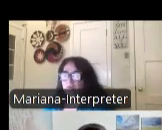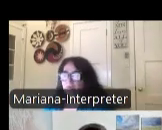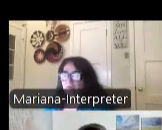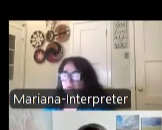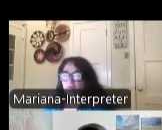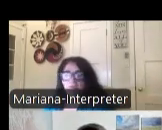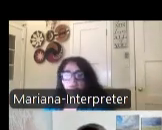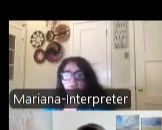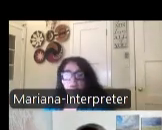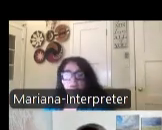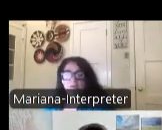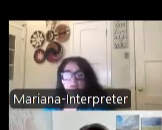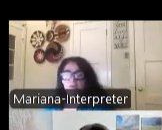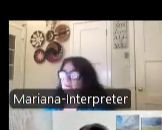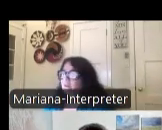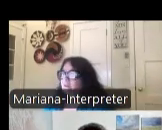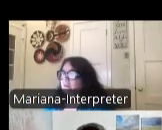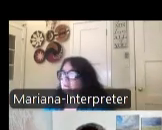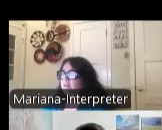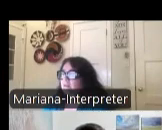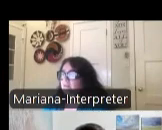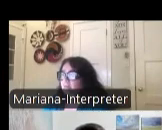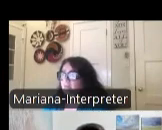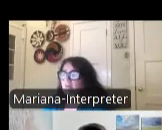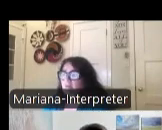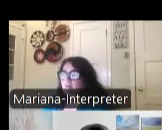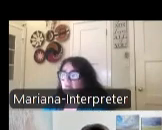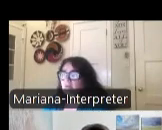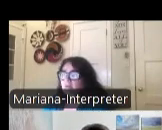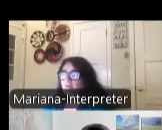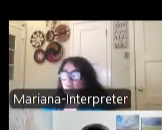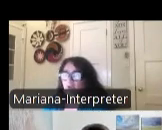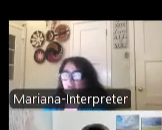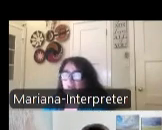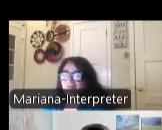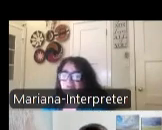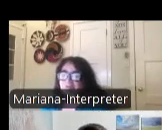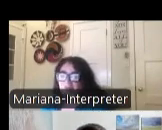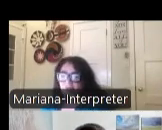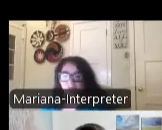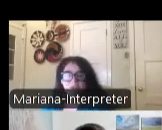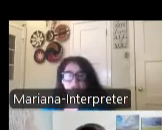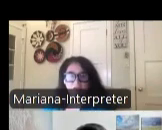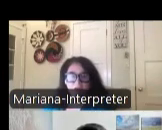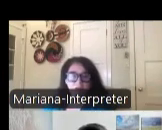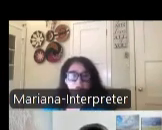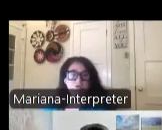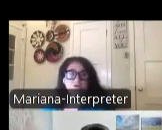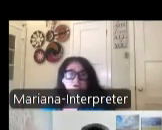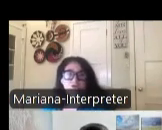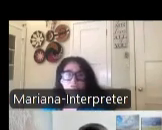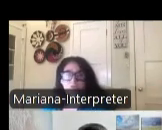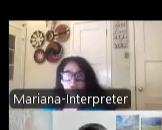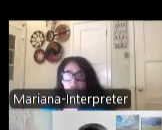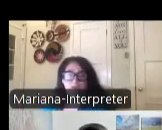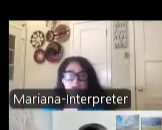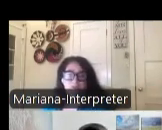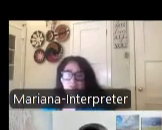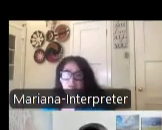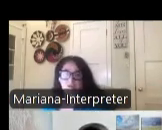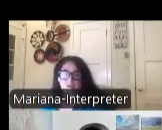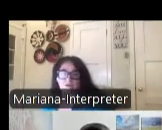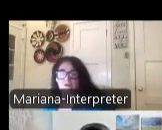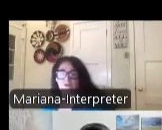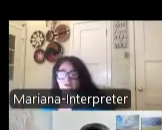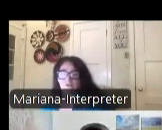give to anyone from local city emergency managers all the way up to the governor's office. But I